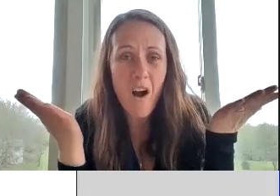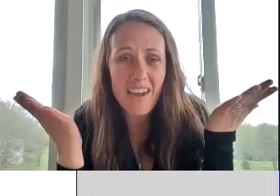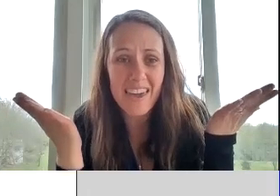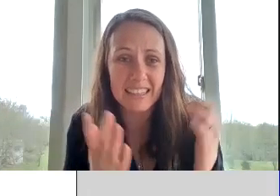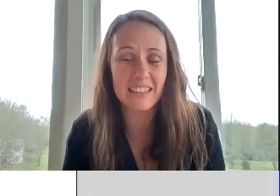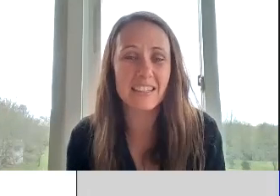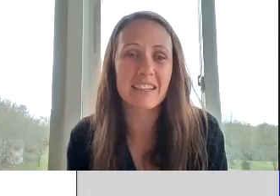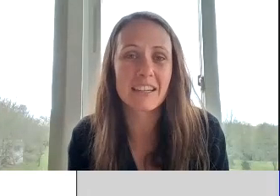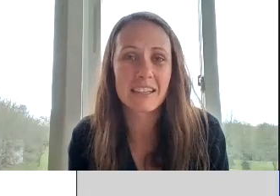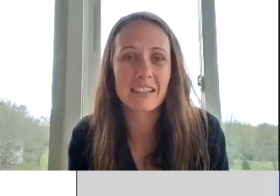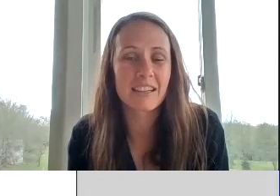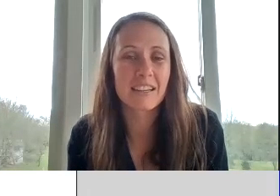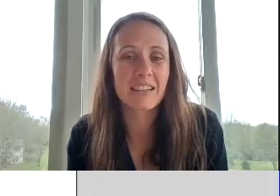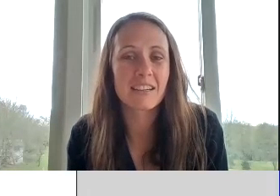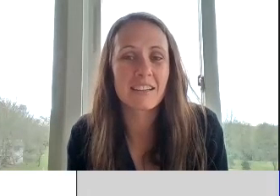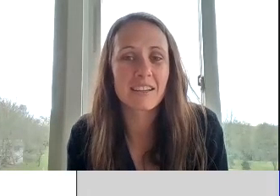he walking?